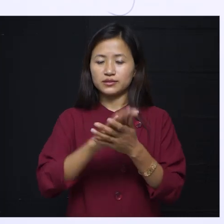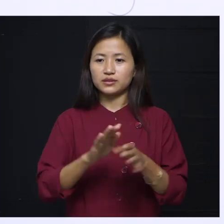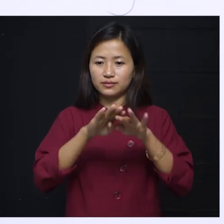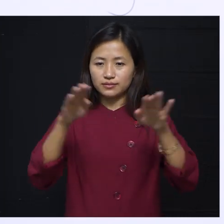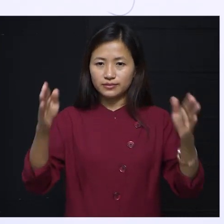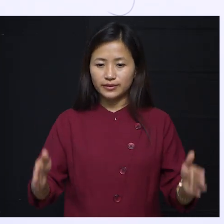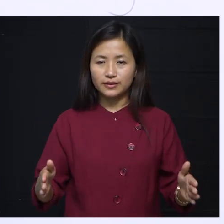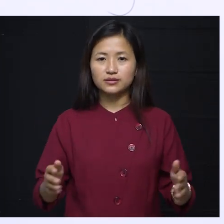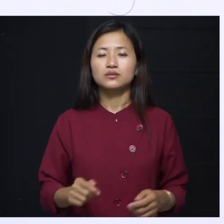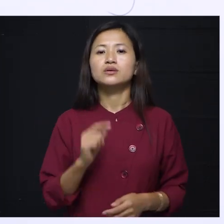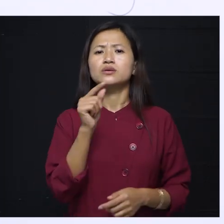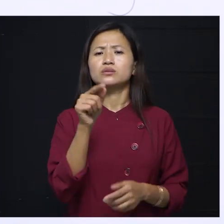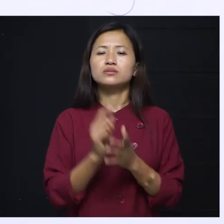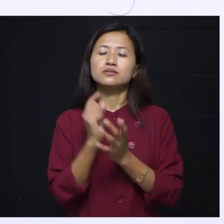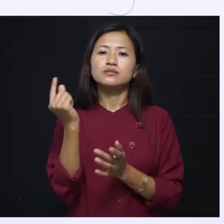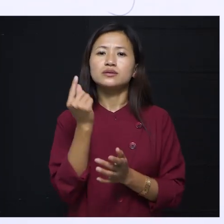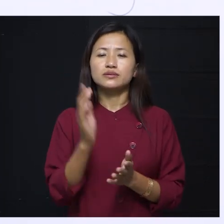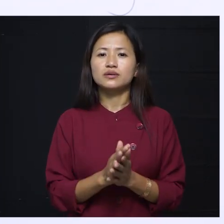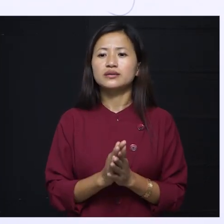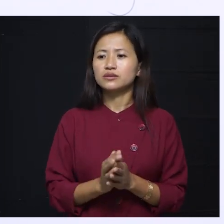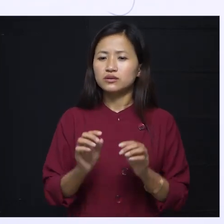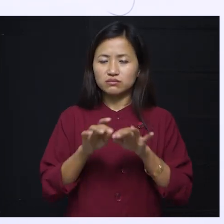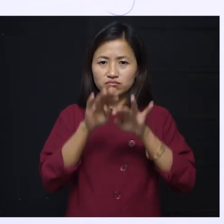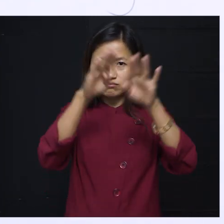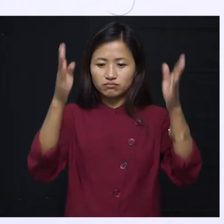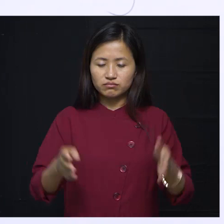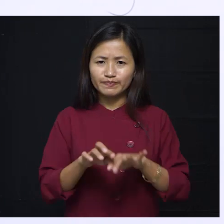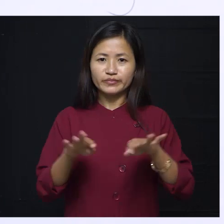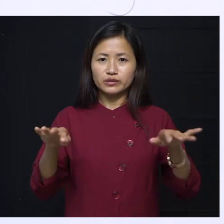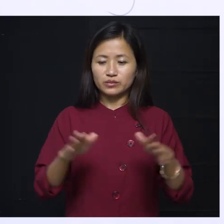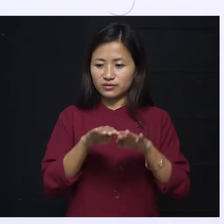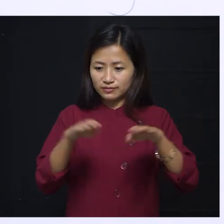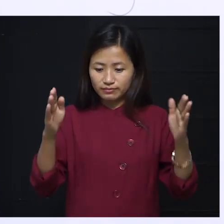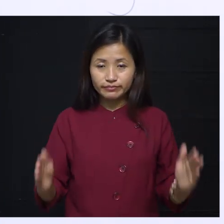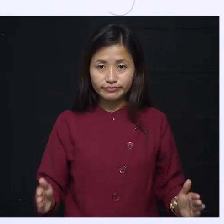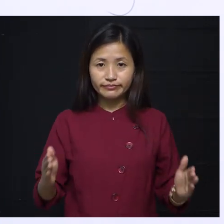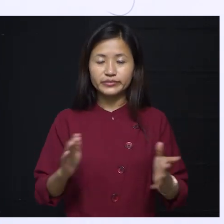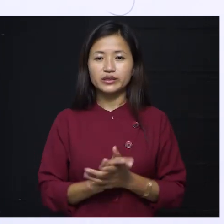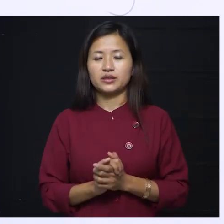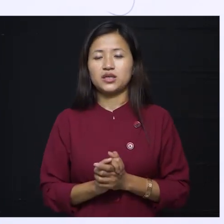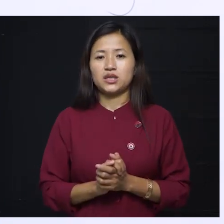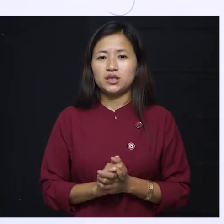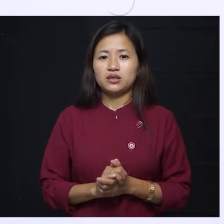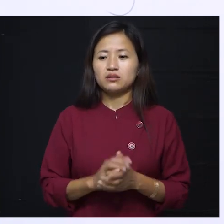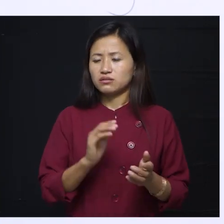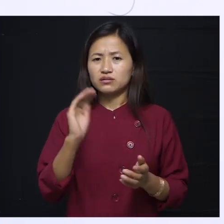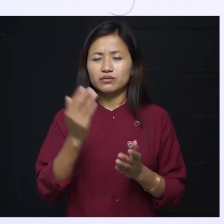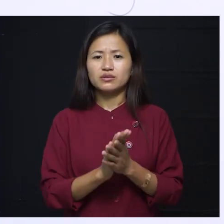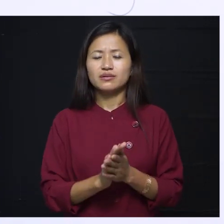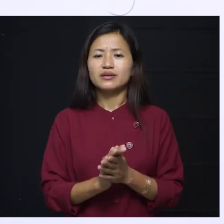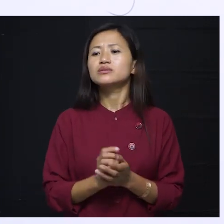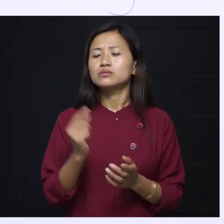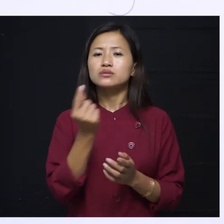you are using right now. Maybe you are using a computer desk. So that is a different function, different purpose. Maybe some of you are even using the